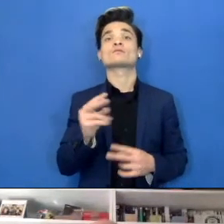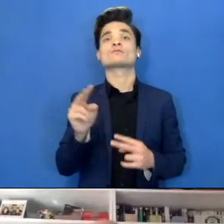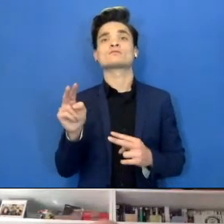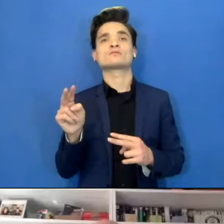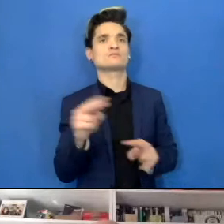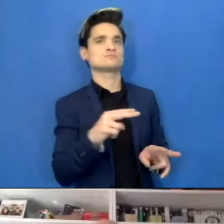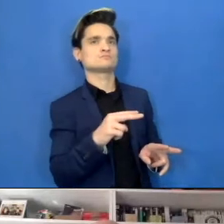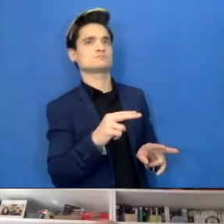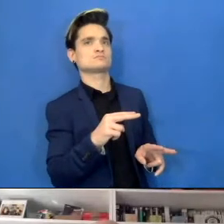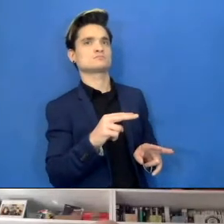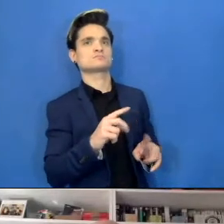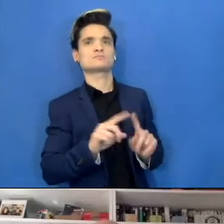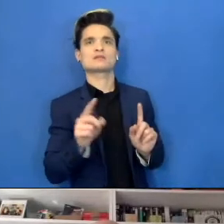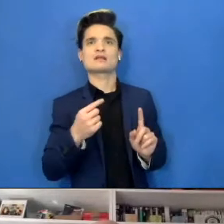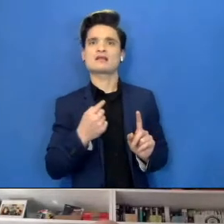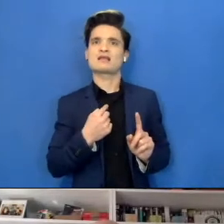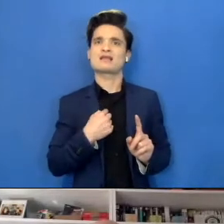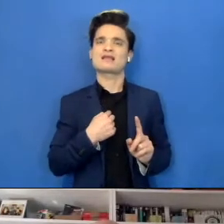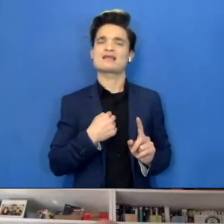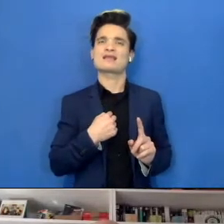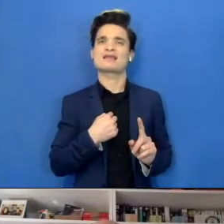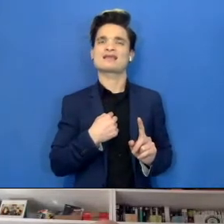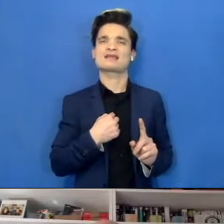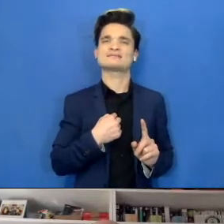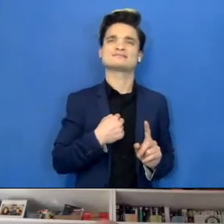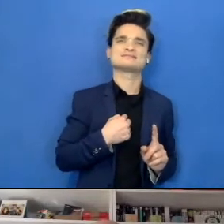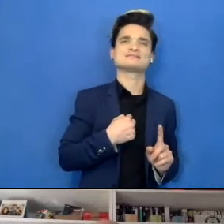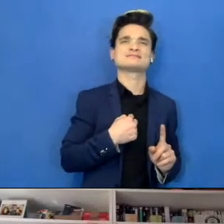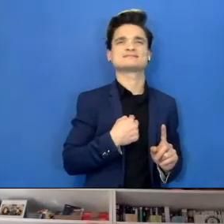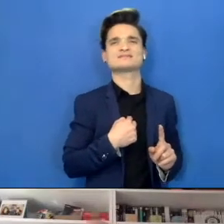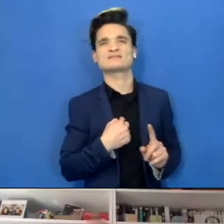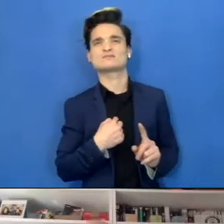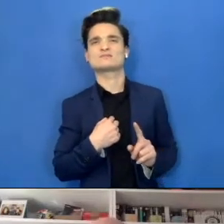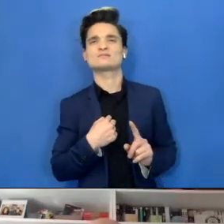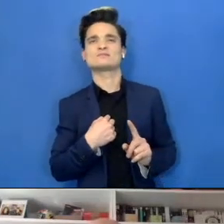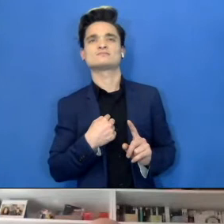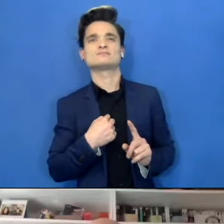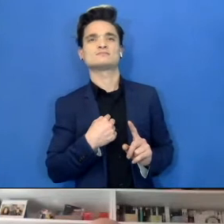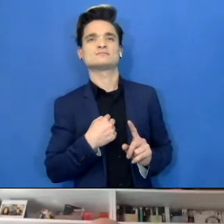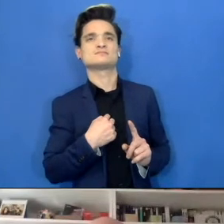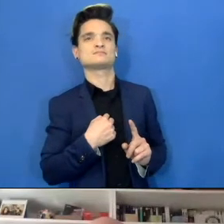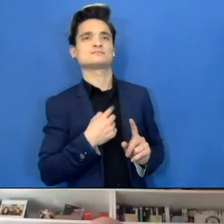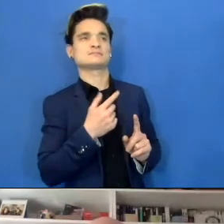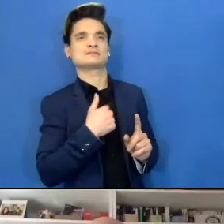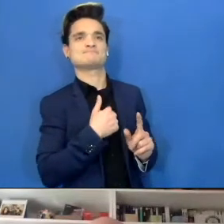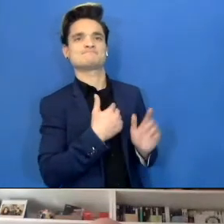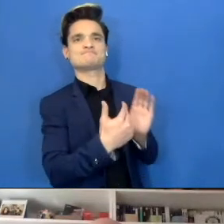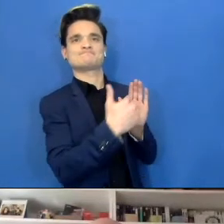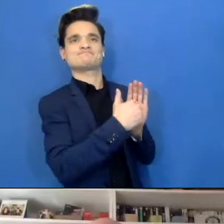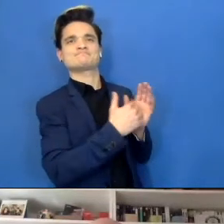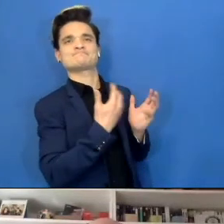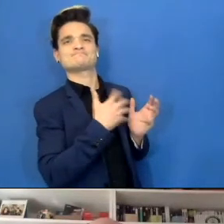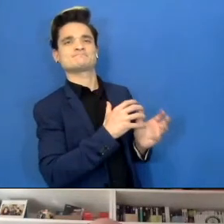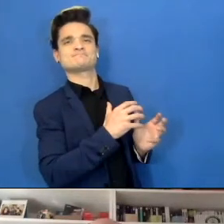because that is what, it's true, it could probably be seen as a blocking move. But I felt like I didn't want the wolves on the